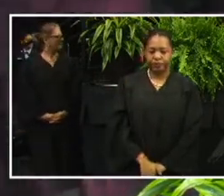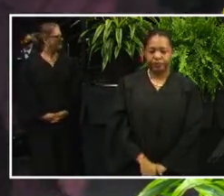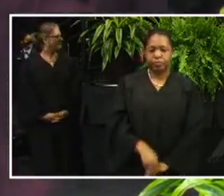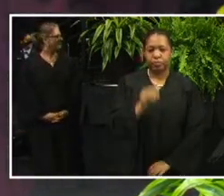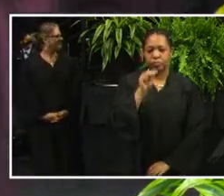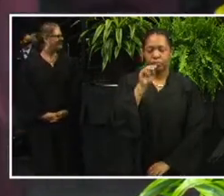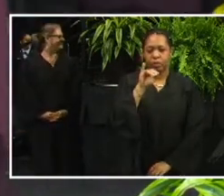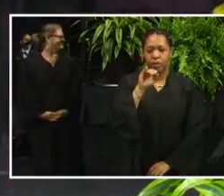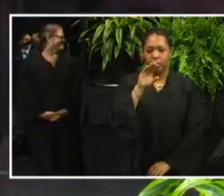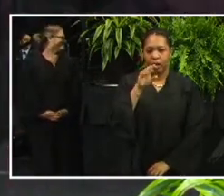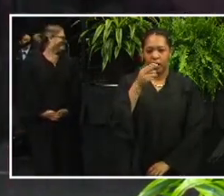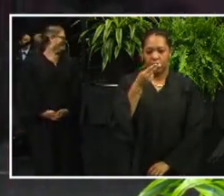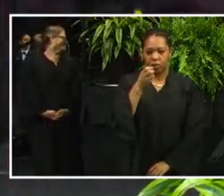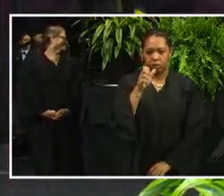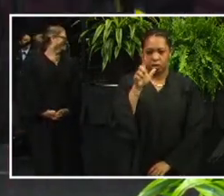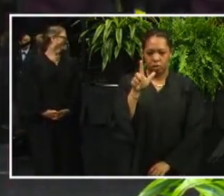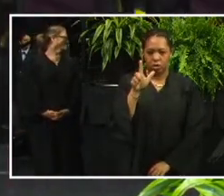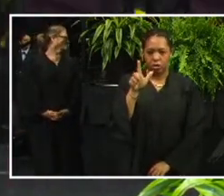Michael Allen Swindell.